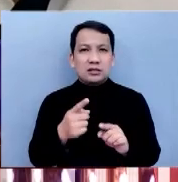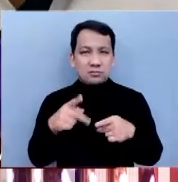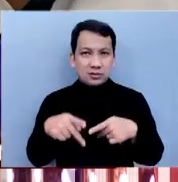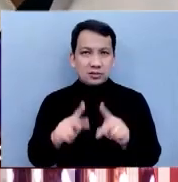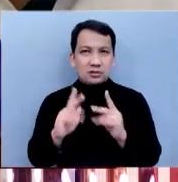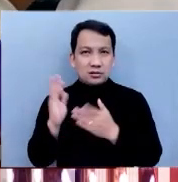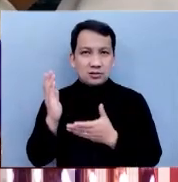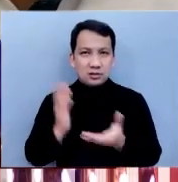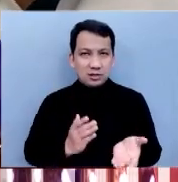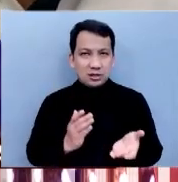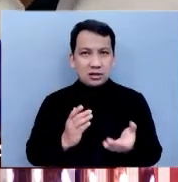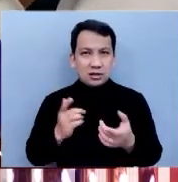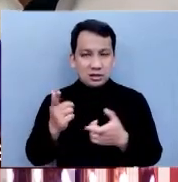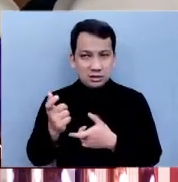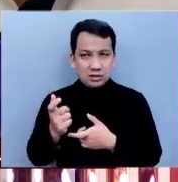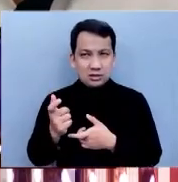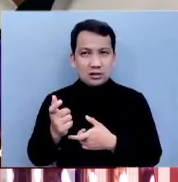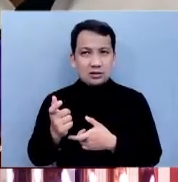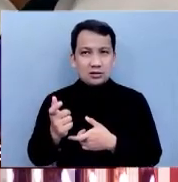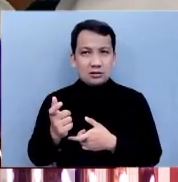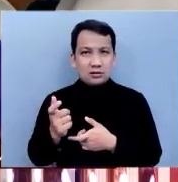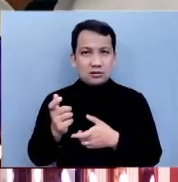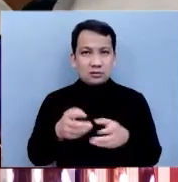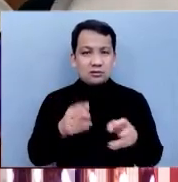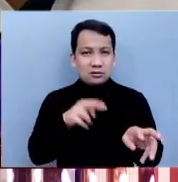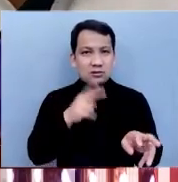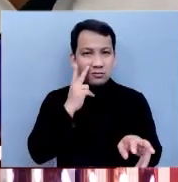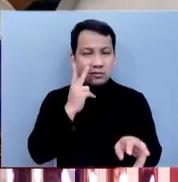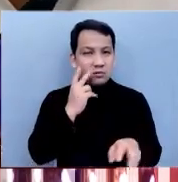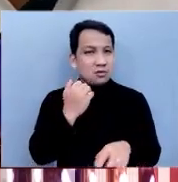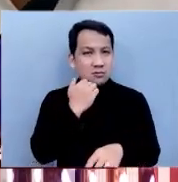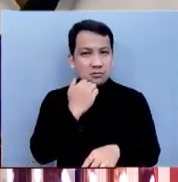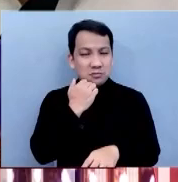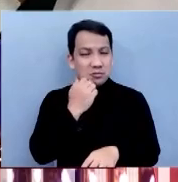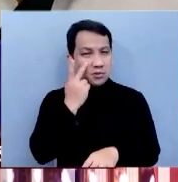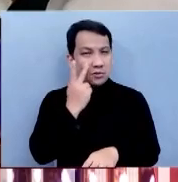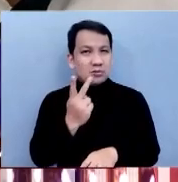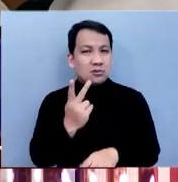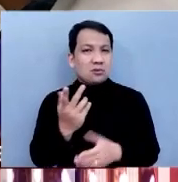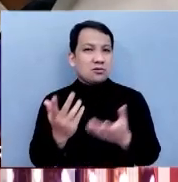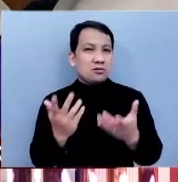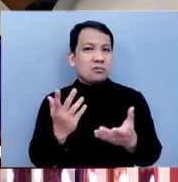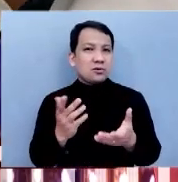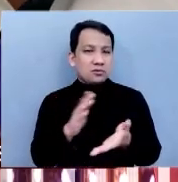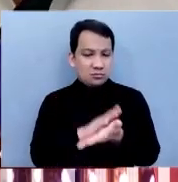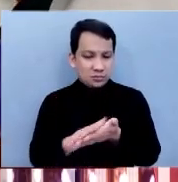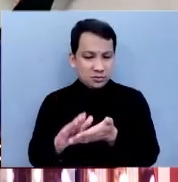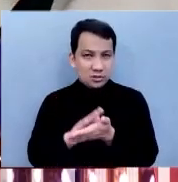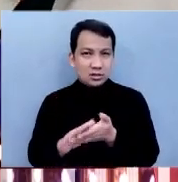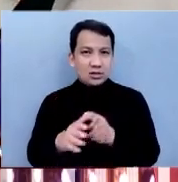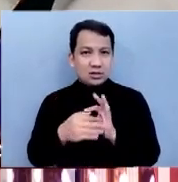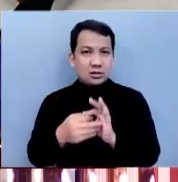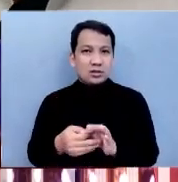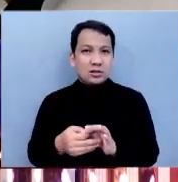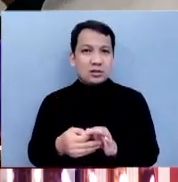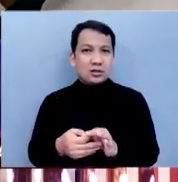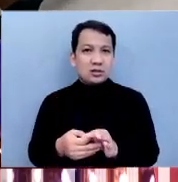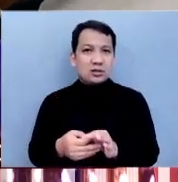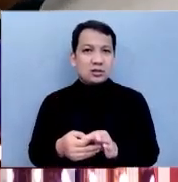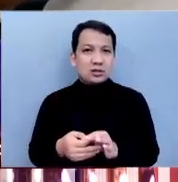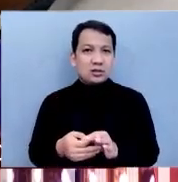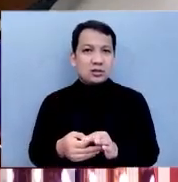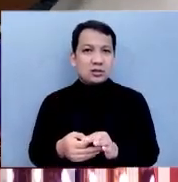carry firearms. Pero in a way, I can see a violation there. Kasi pinalinis niya, ang